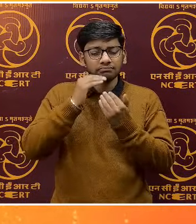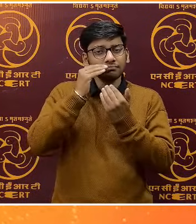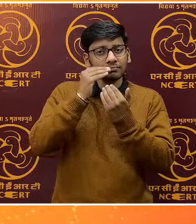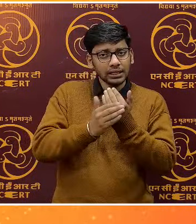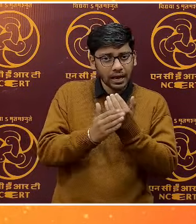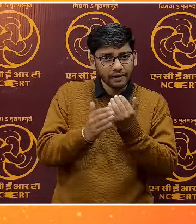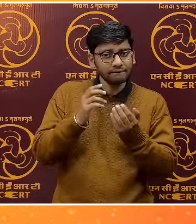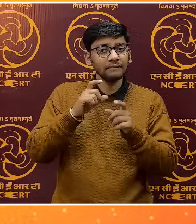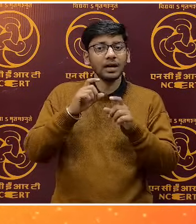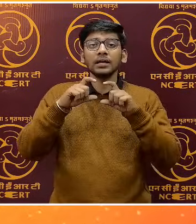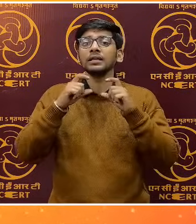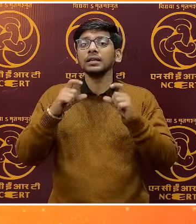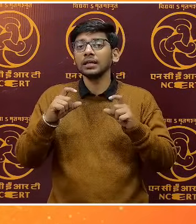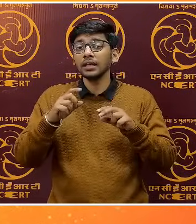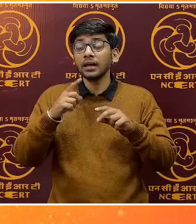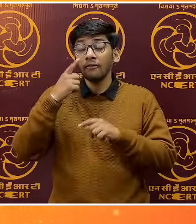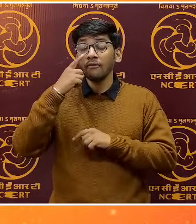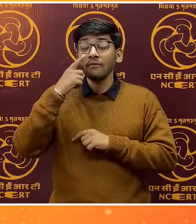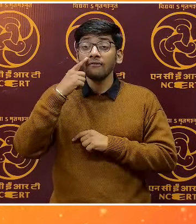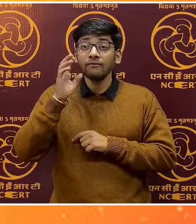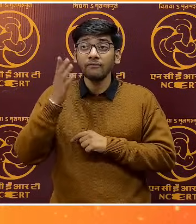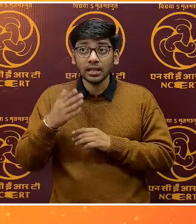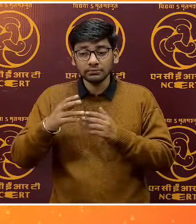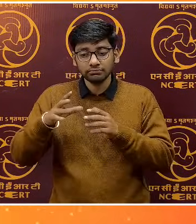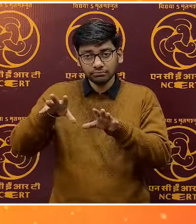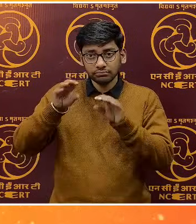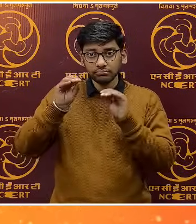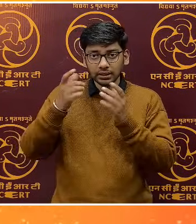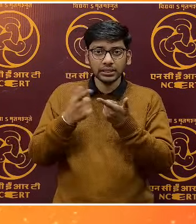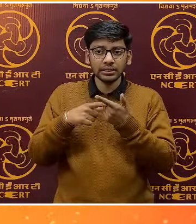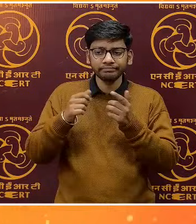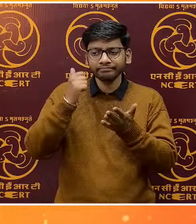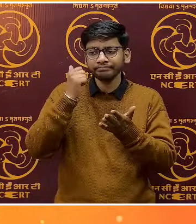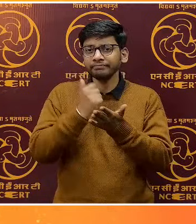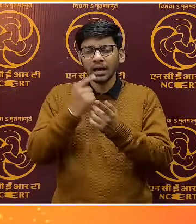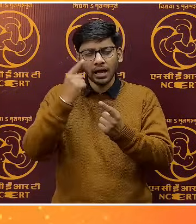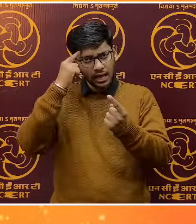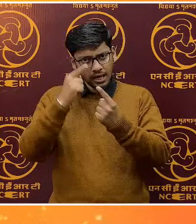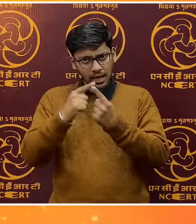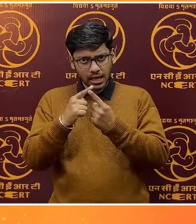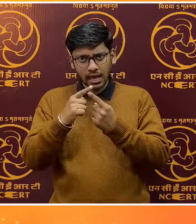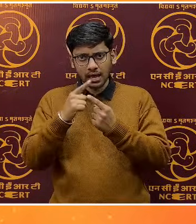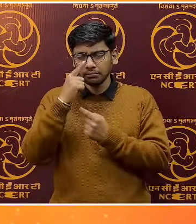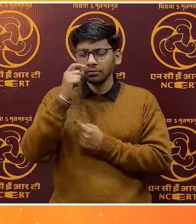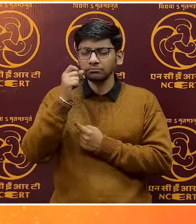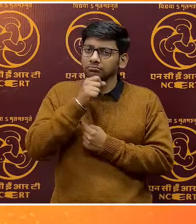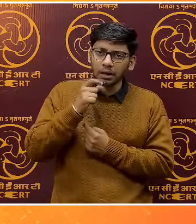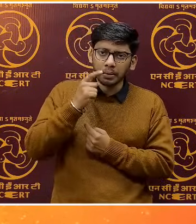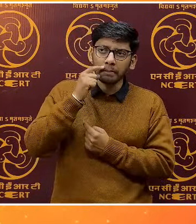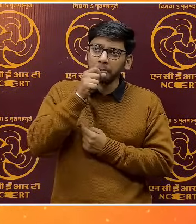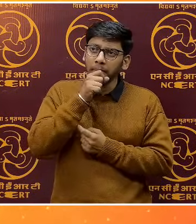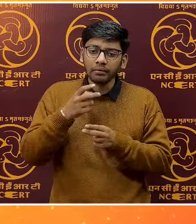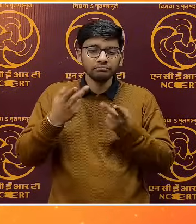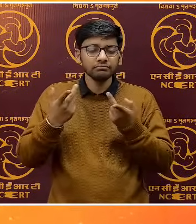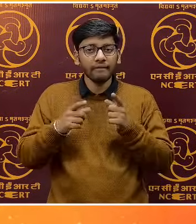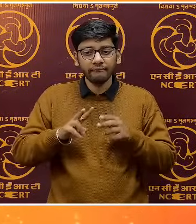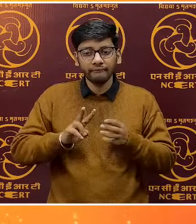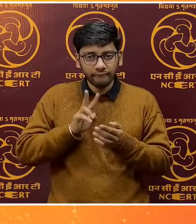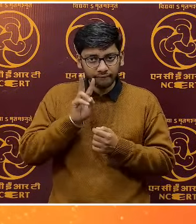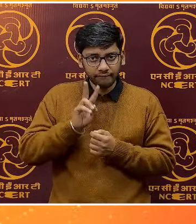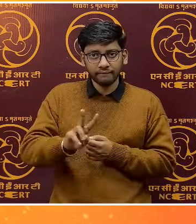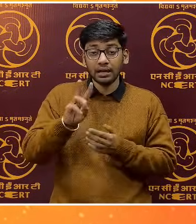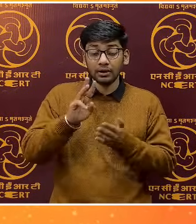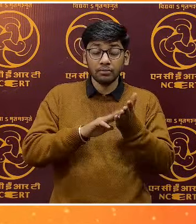right? From father, about intelligence, making decisions, right? From our grandparents, about values, morals, right? And